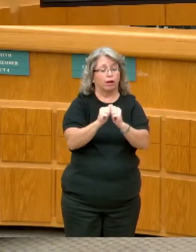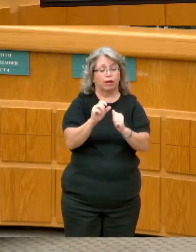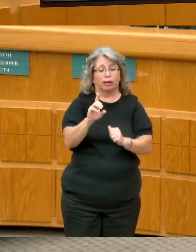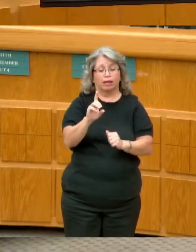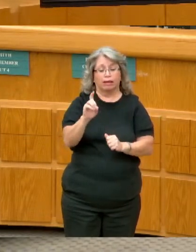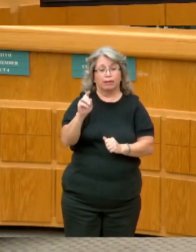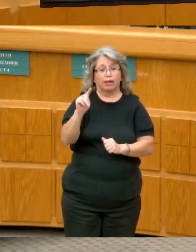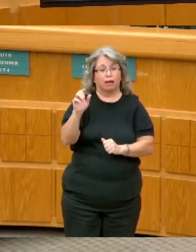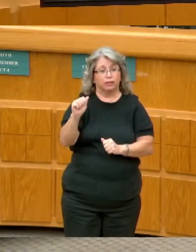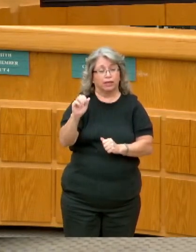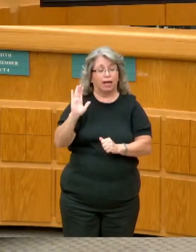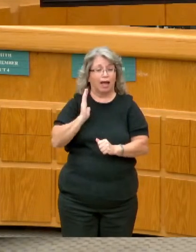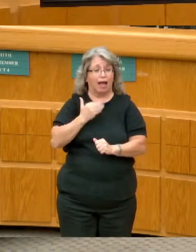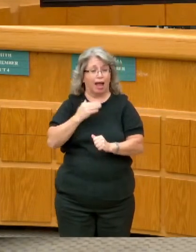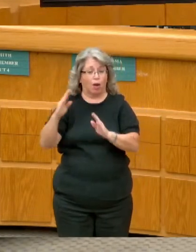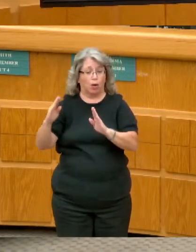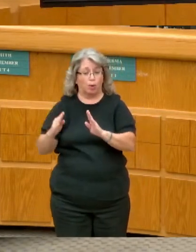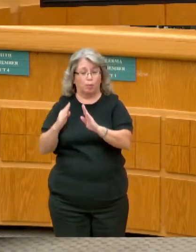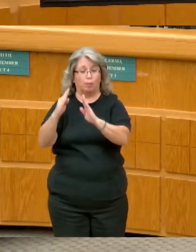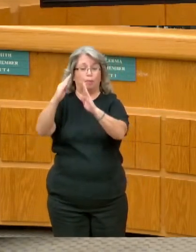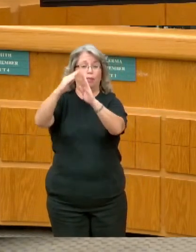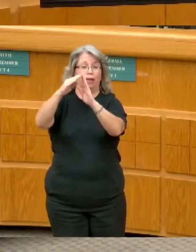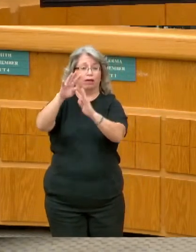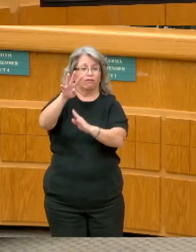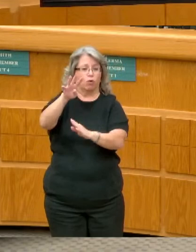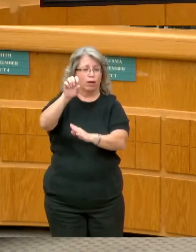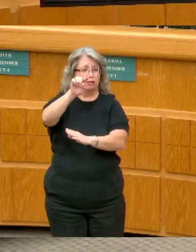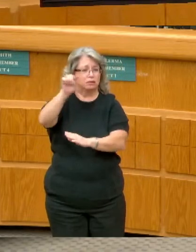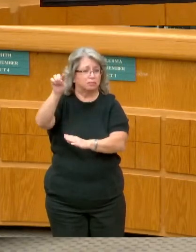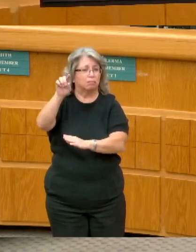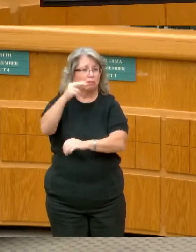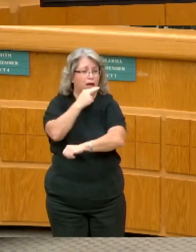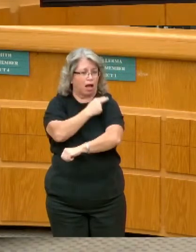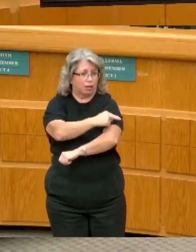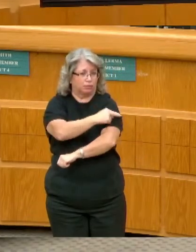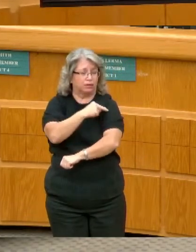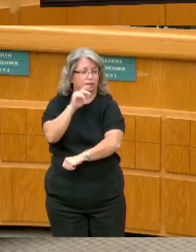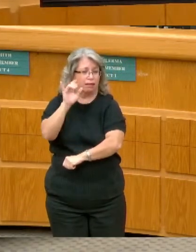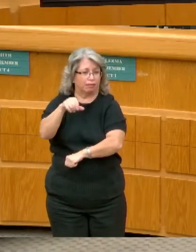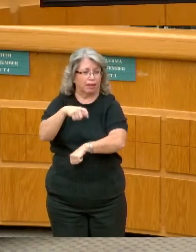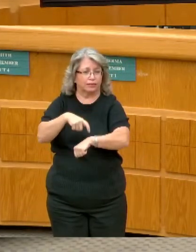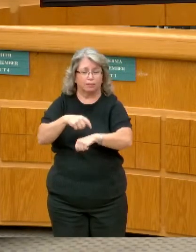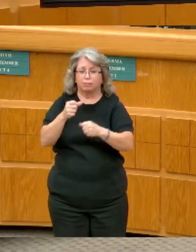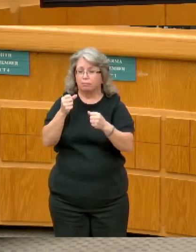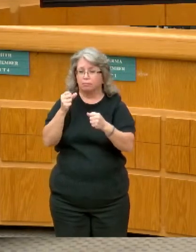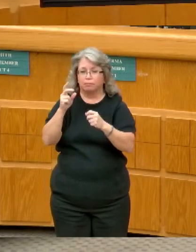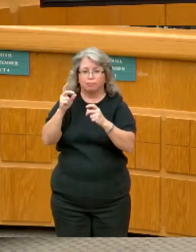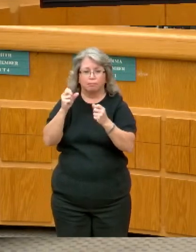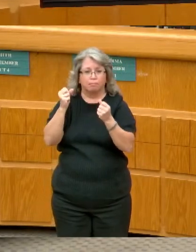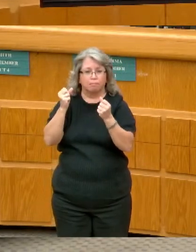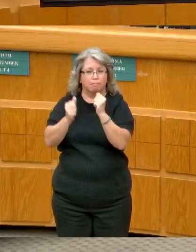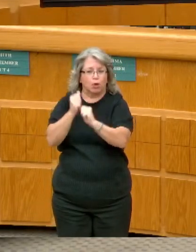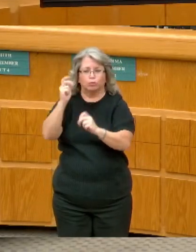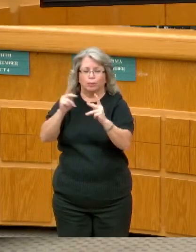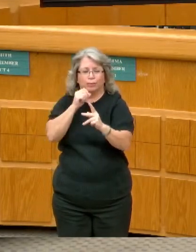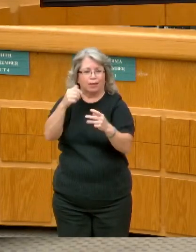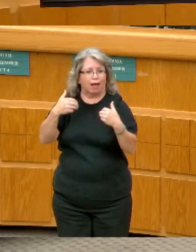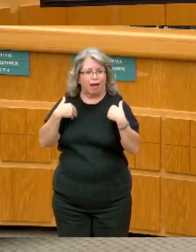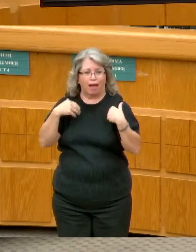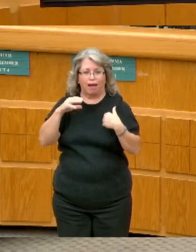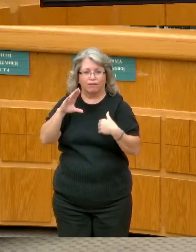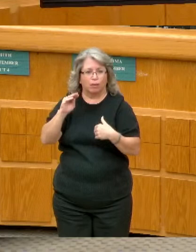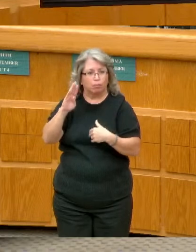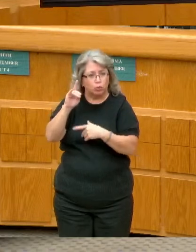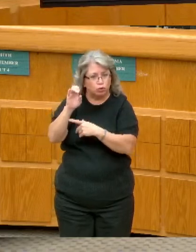at 444 hospitalizations at that time. A lot more people didn't have their boosters yet during the Delta wave, so we were a lot